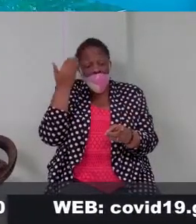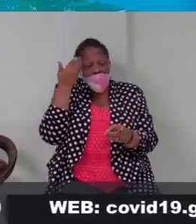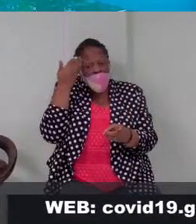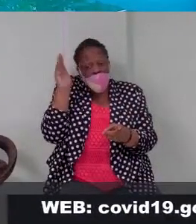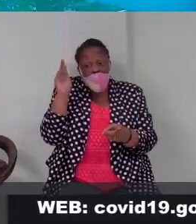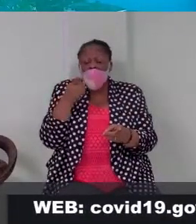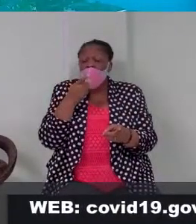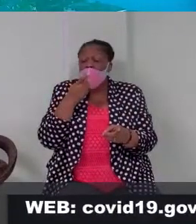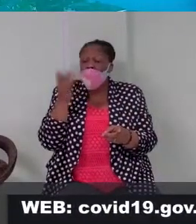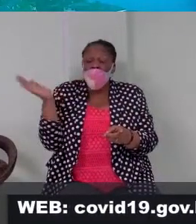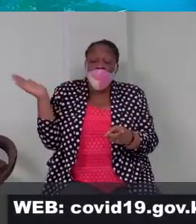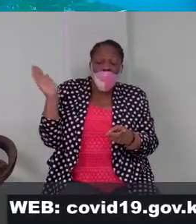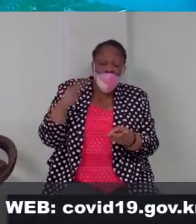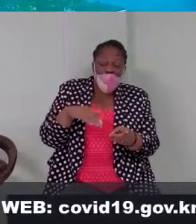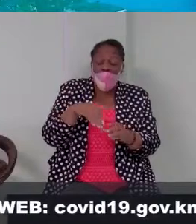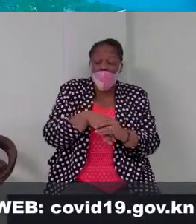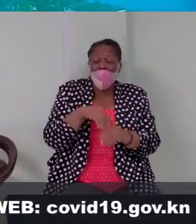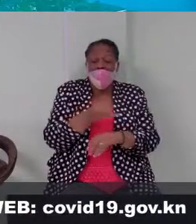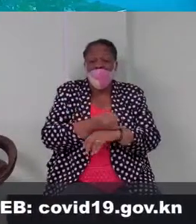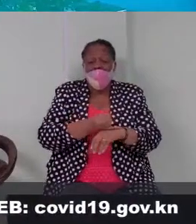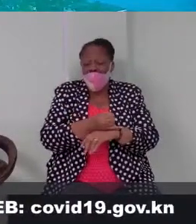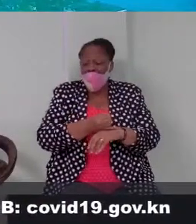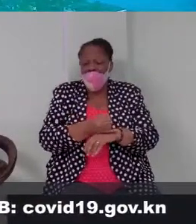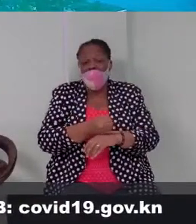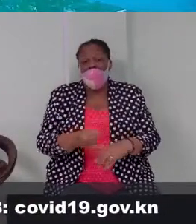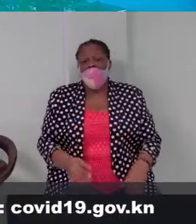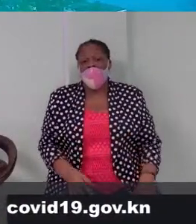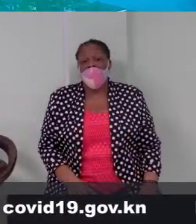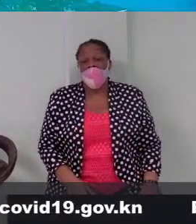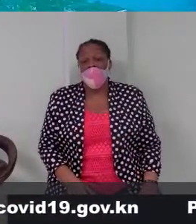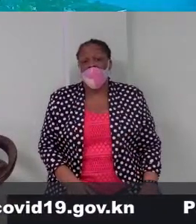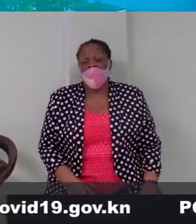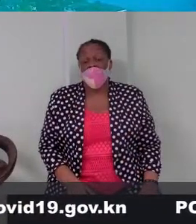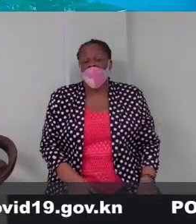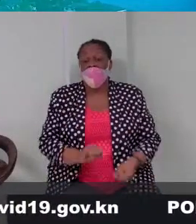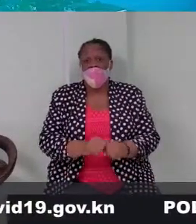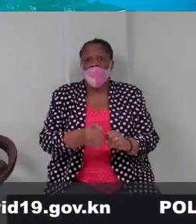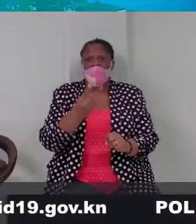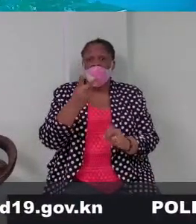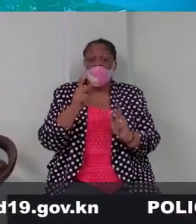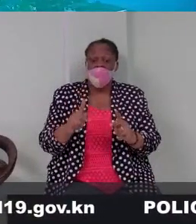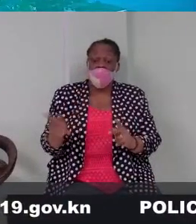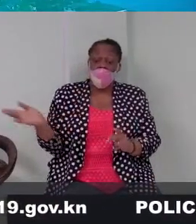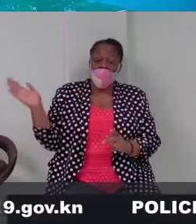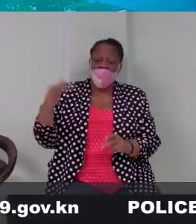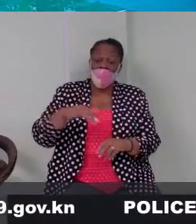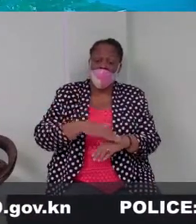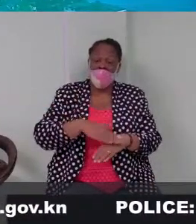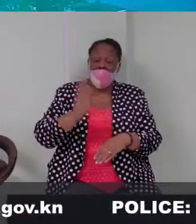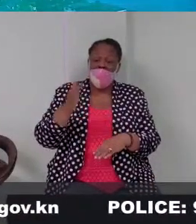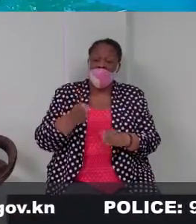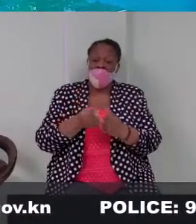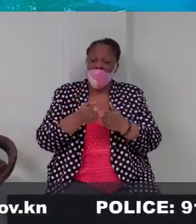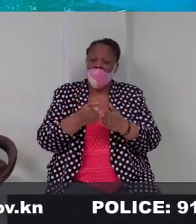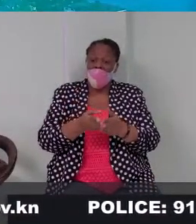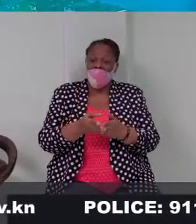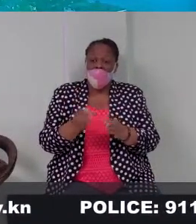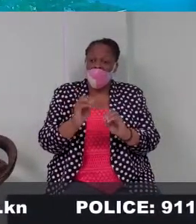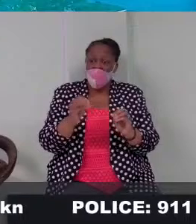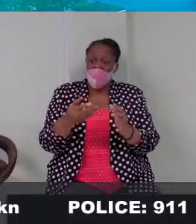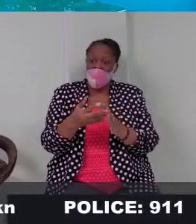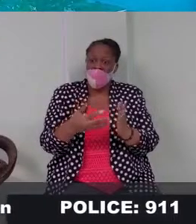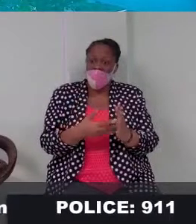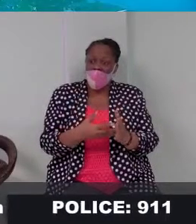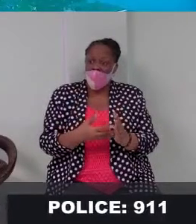safe should you come into contact with someone who may be positive. Once you are observing